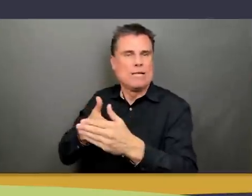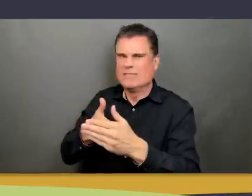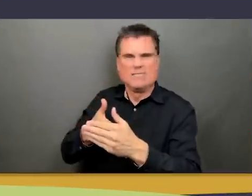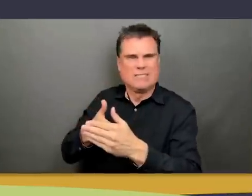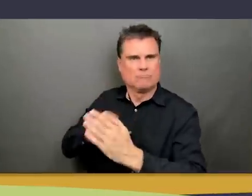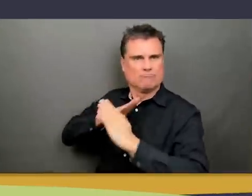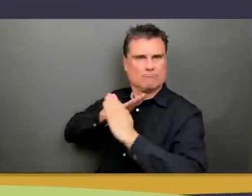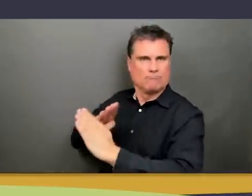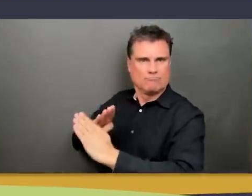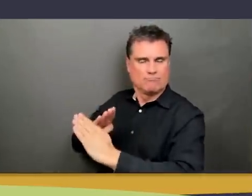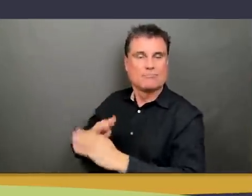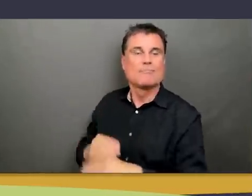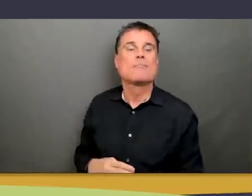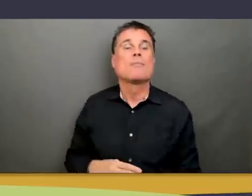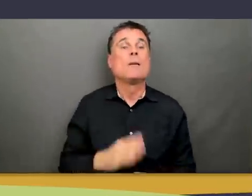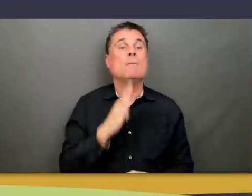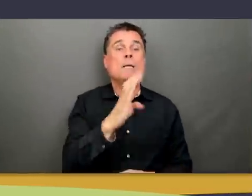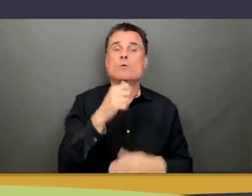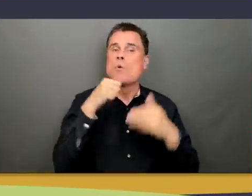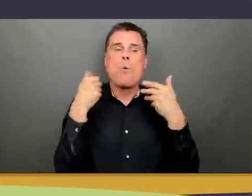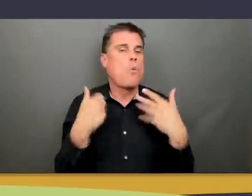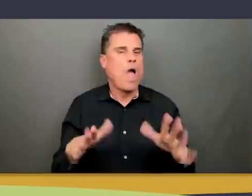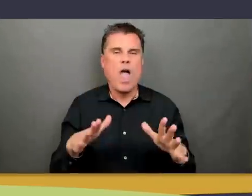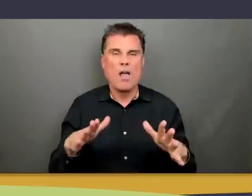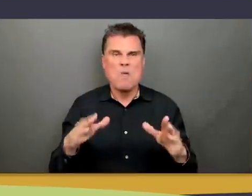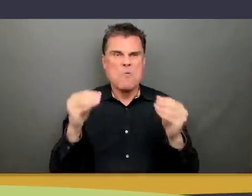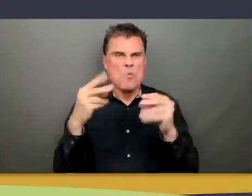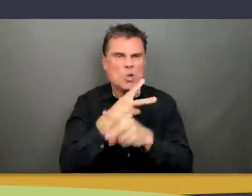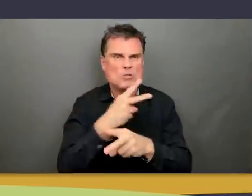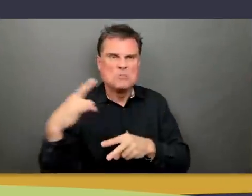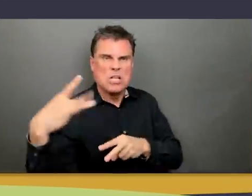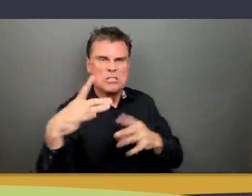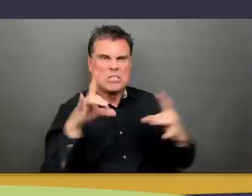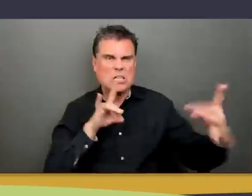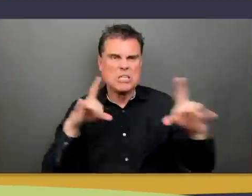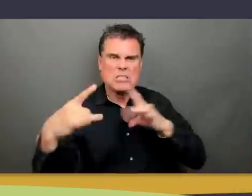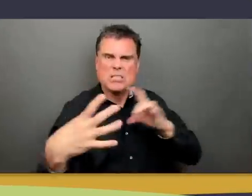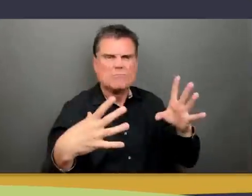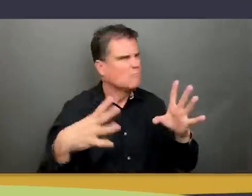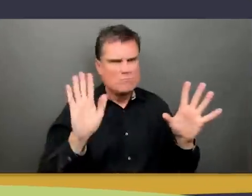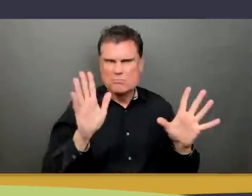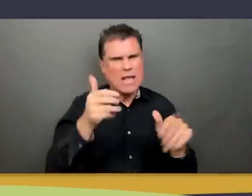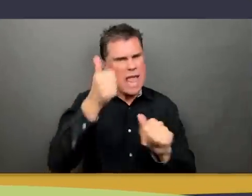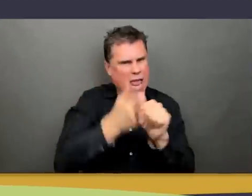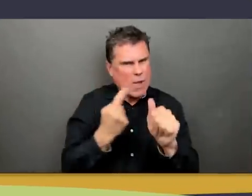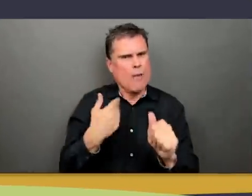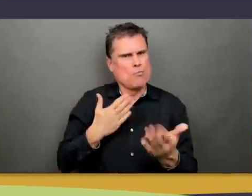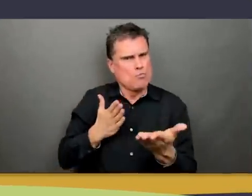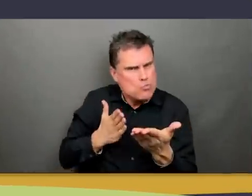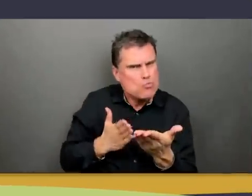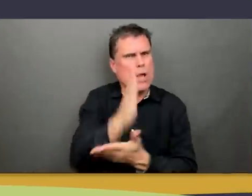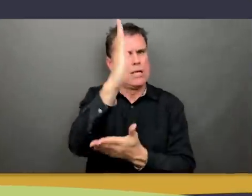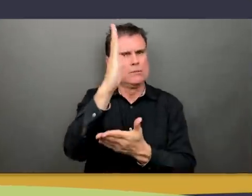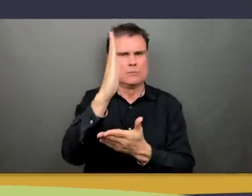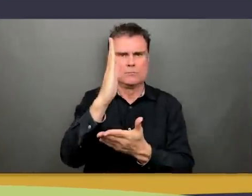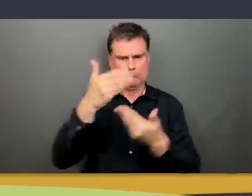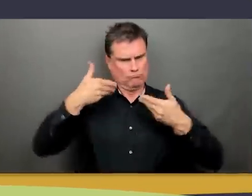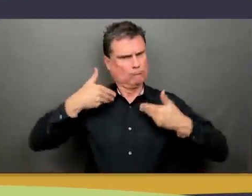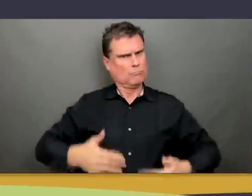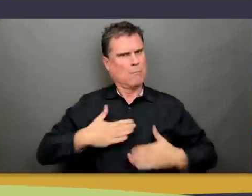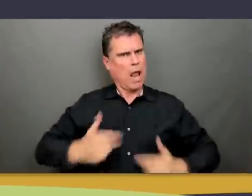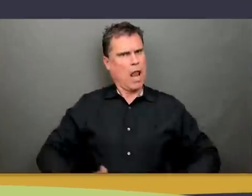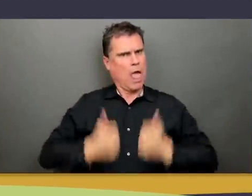live free from fear and oppression and to feel safe and welcomed regardless of their race,